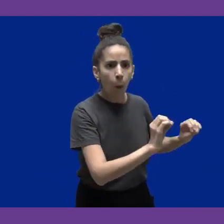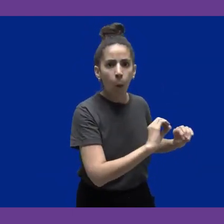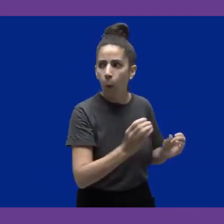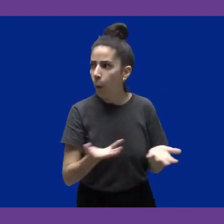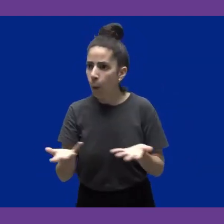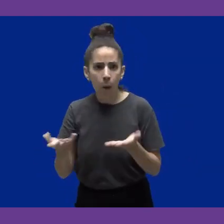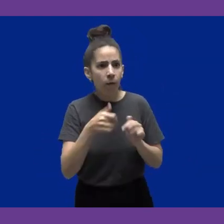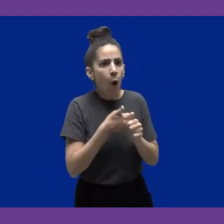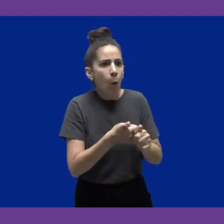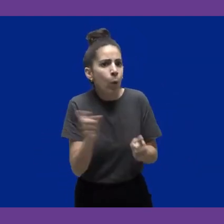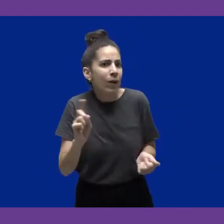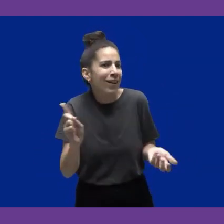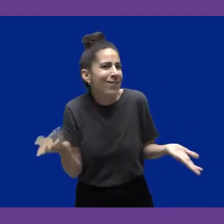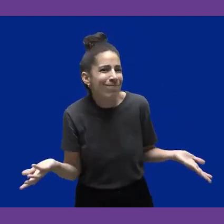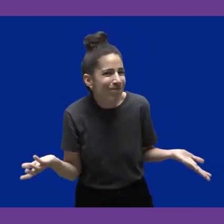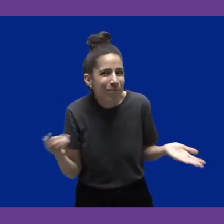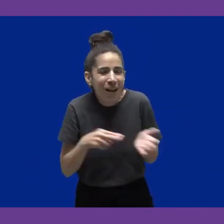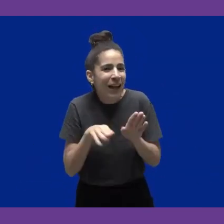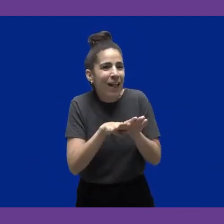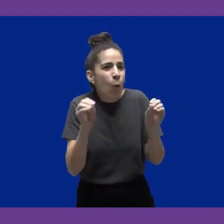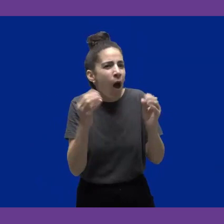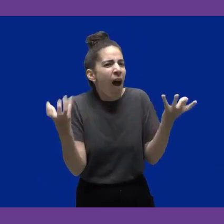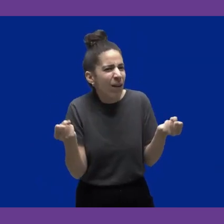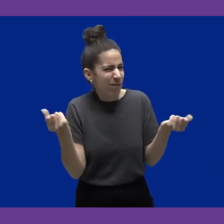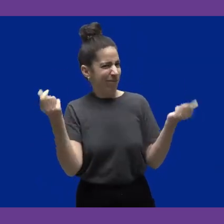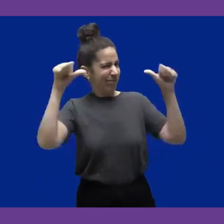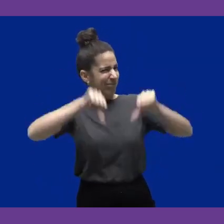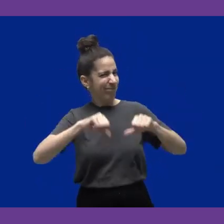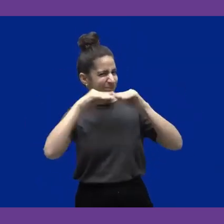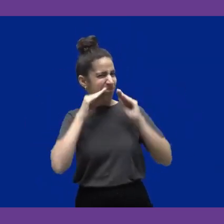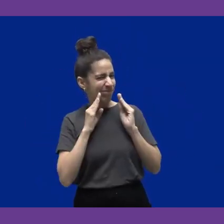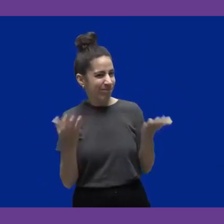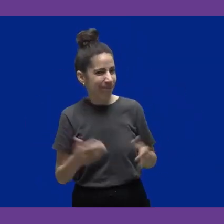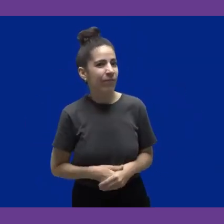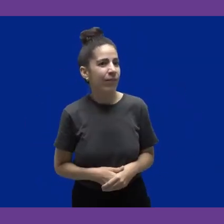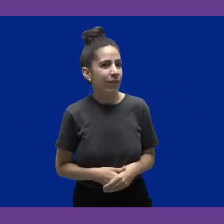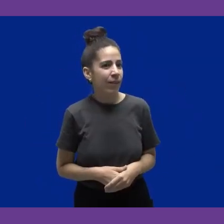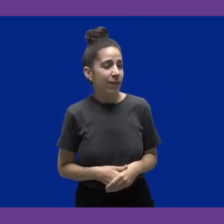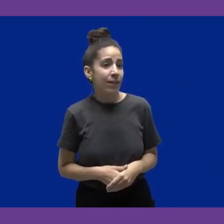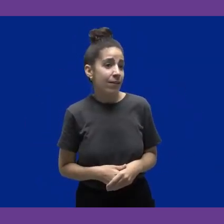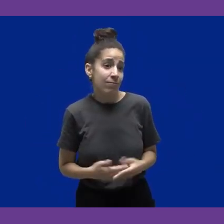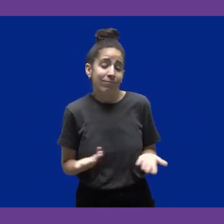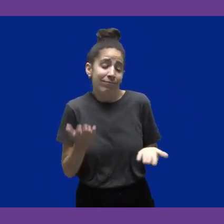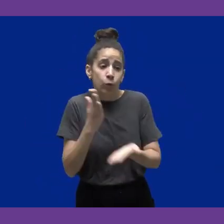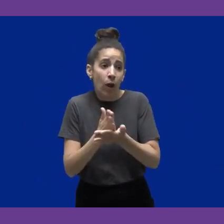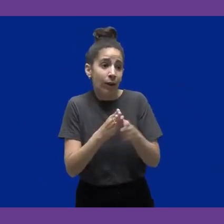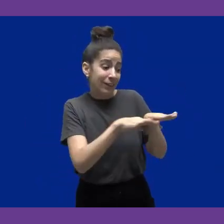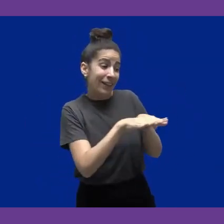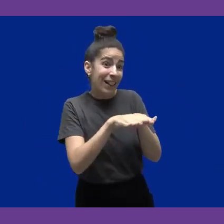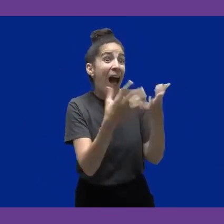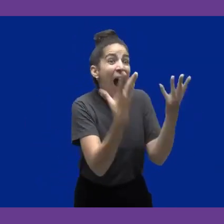But first of all, the standard is never the only way to show conformance with the directive. You can always use